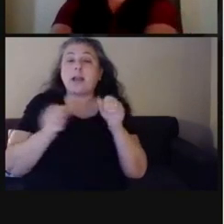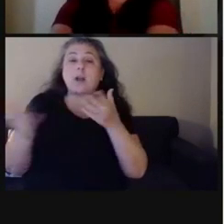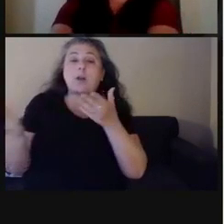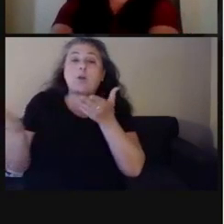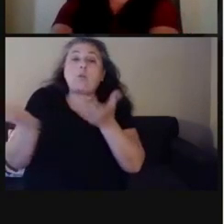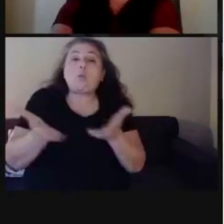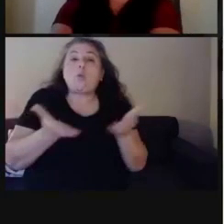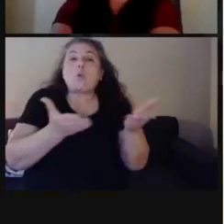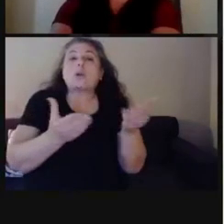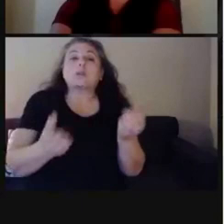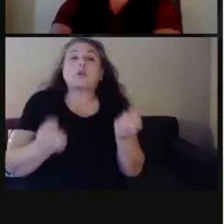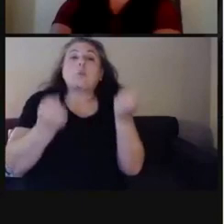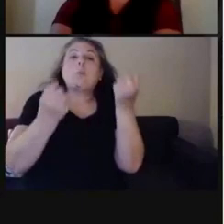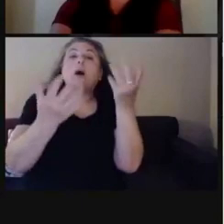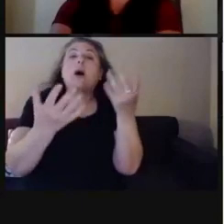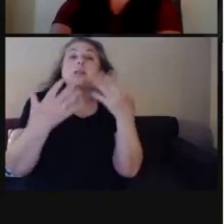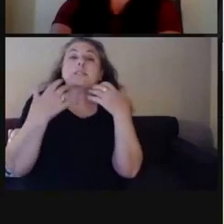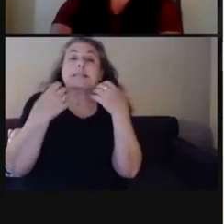so much healing.